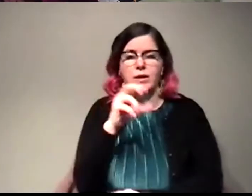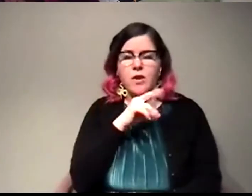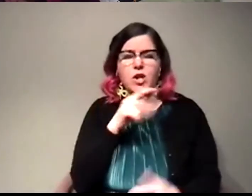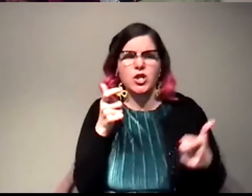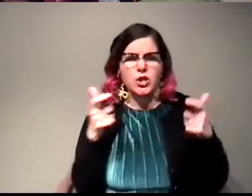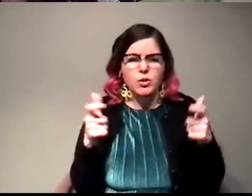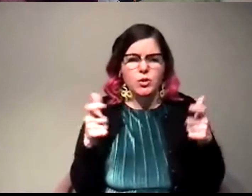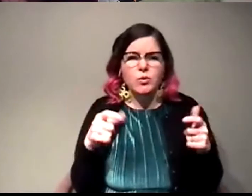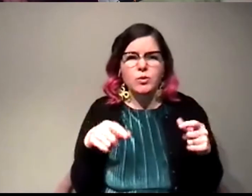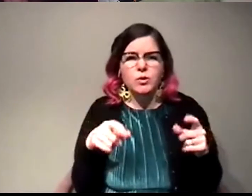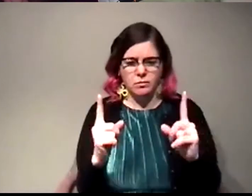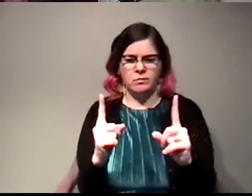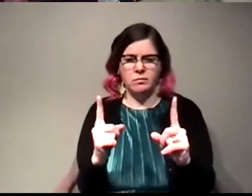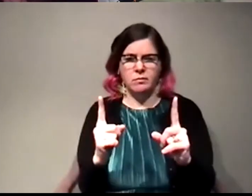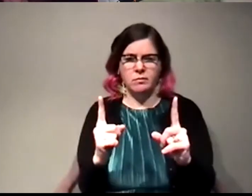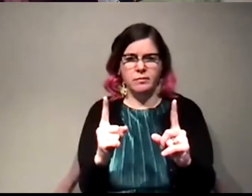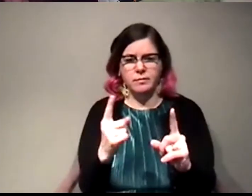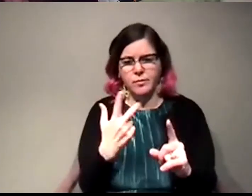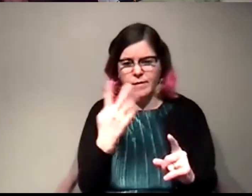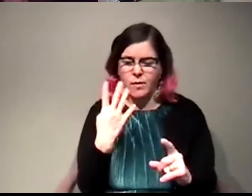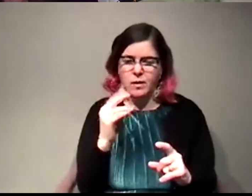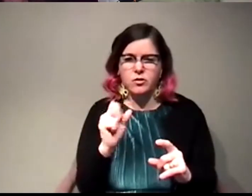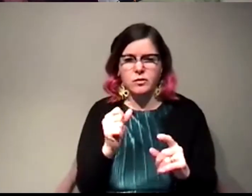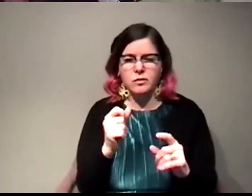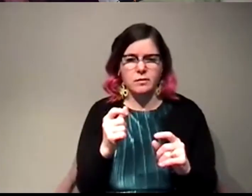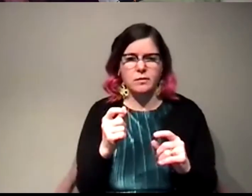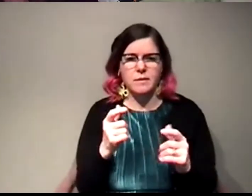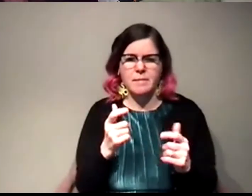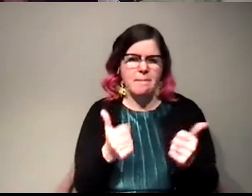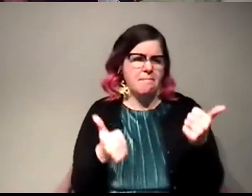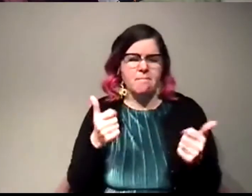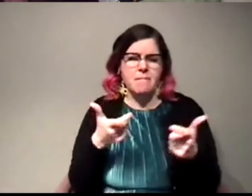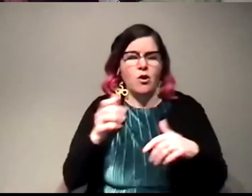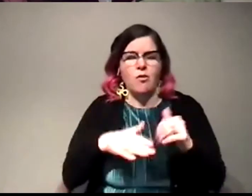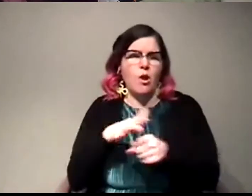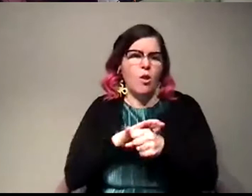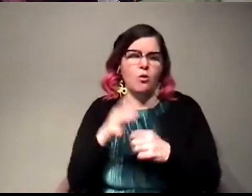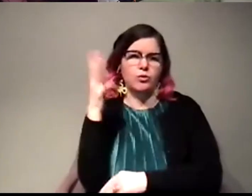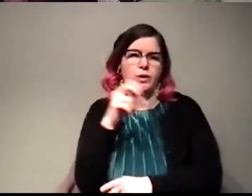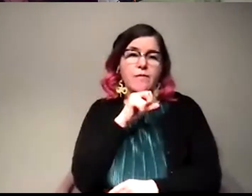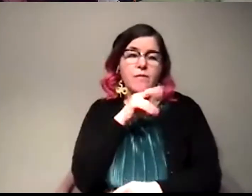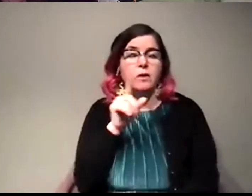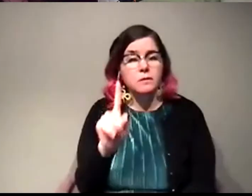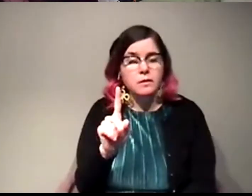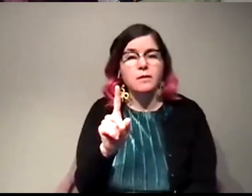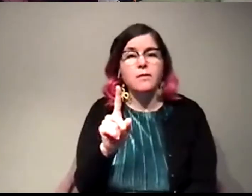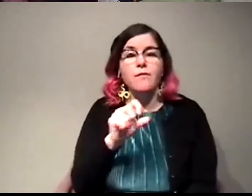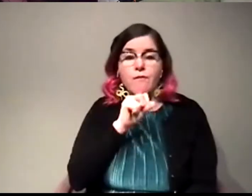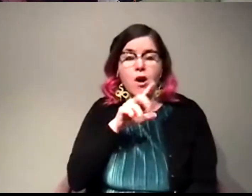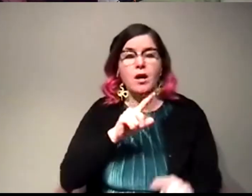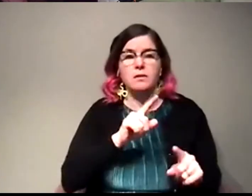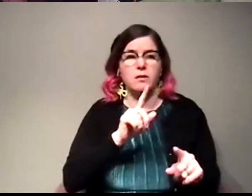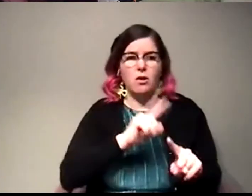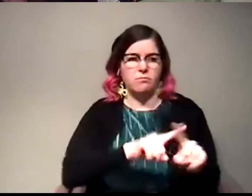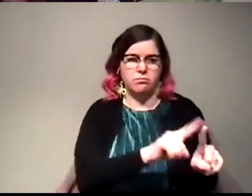know, 3 or 4 inches long. They're much bigger than all the other local tree frogs. But frogs of all species basically will